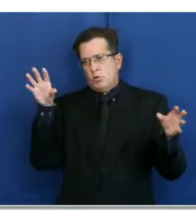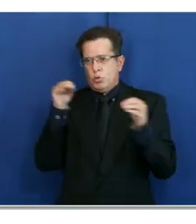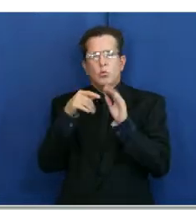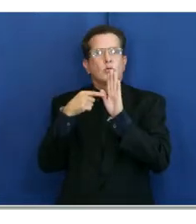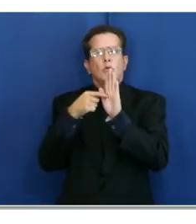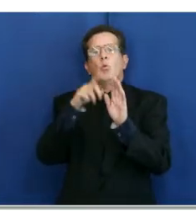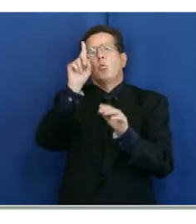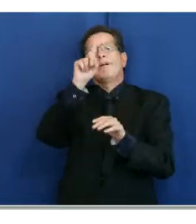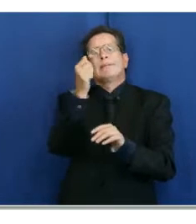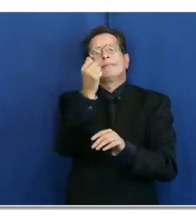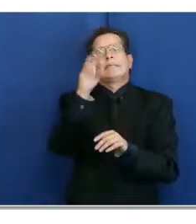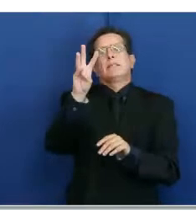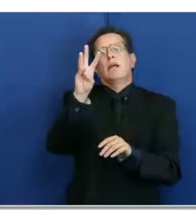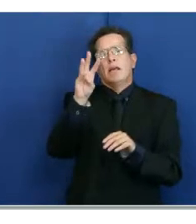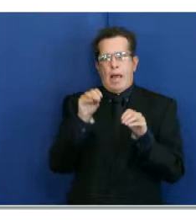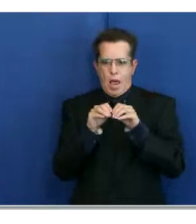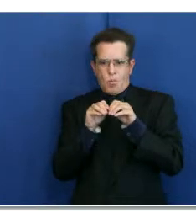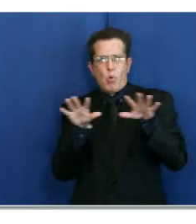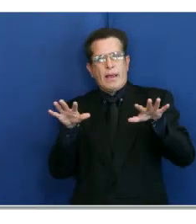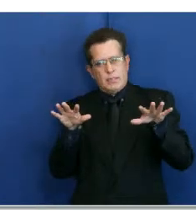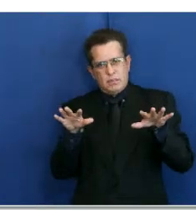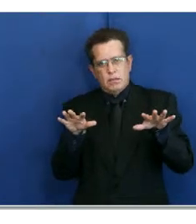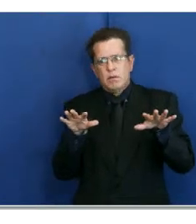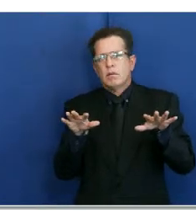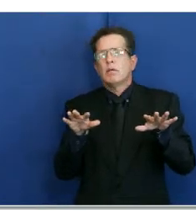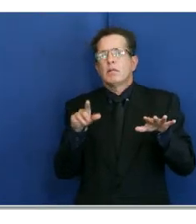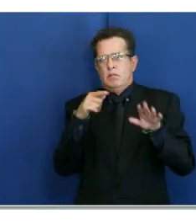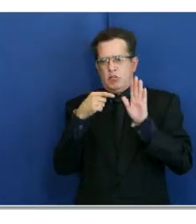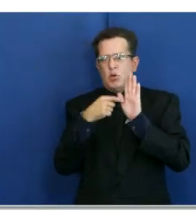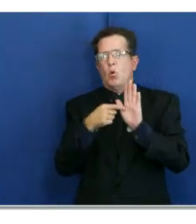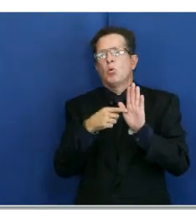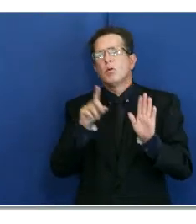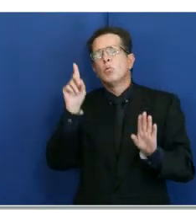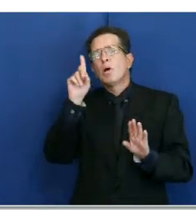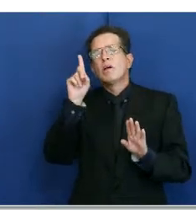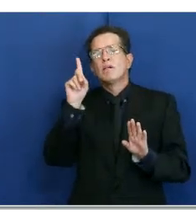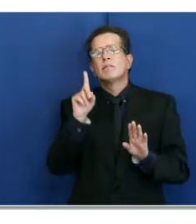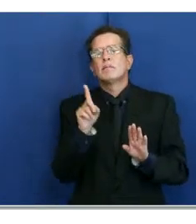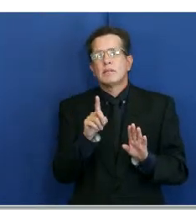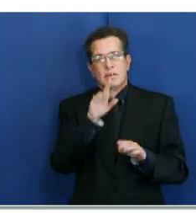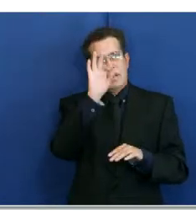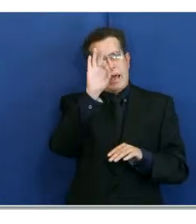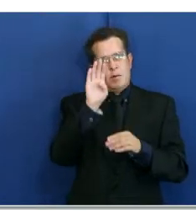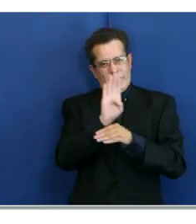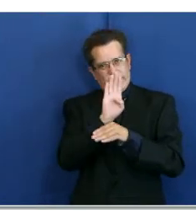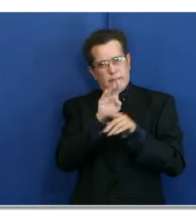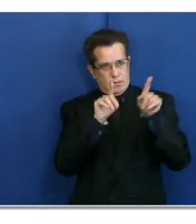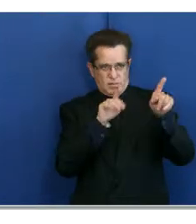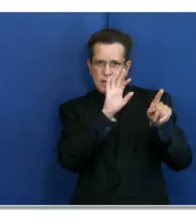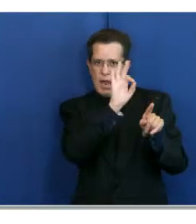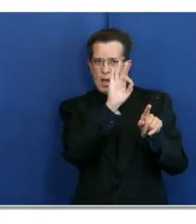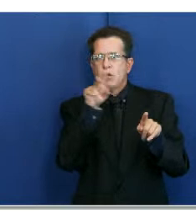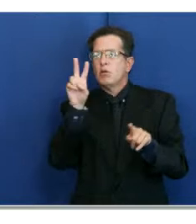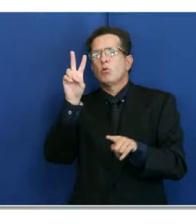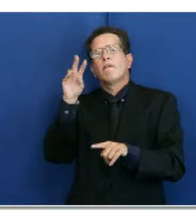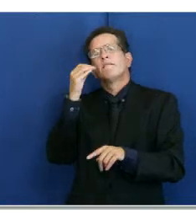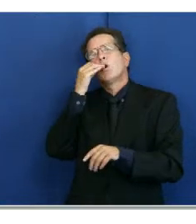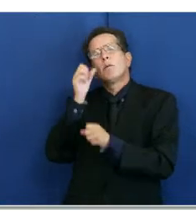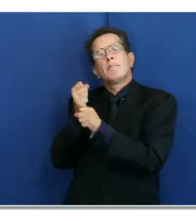outbreaks. Next slide. By settings, which include 9 in businesses, 2 in food